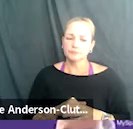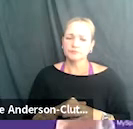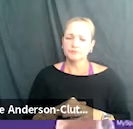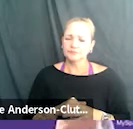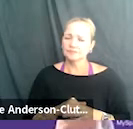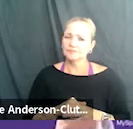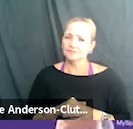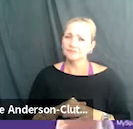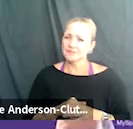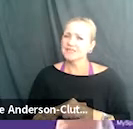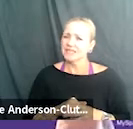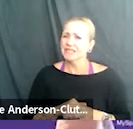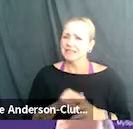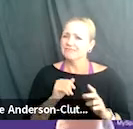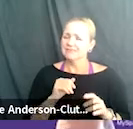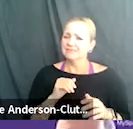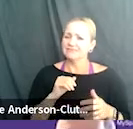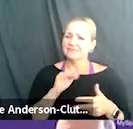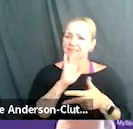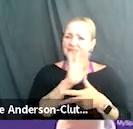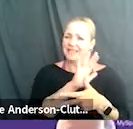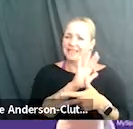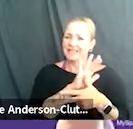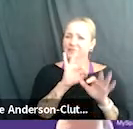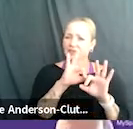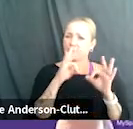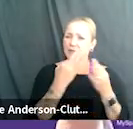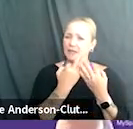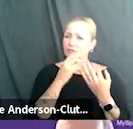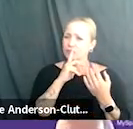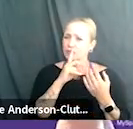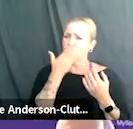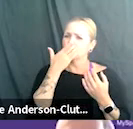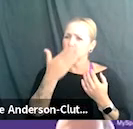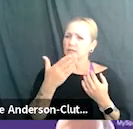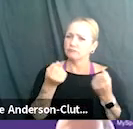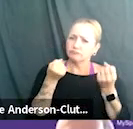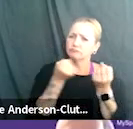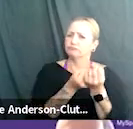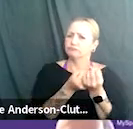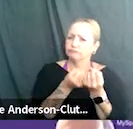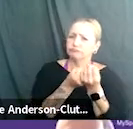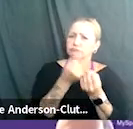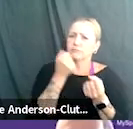strong at advocating for him, and I think if it had been an issue at school, they would have known about it.